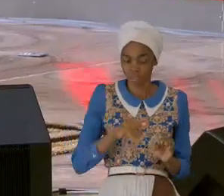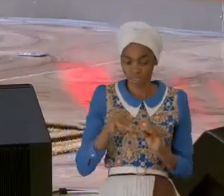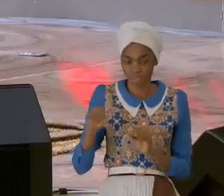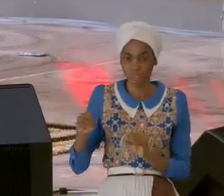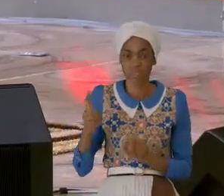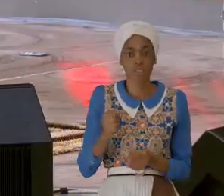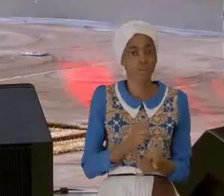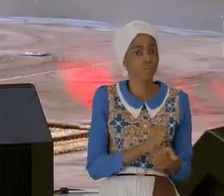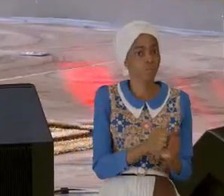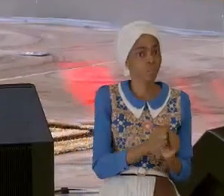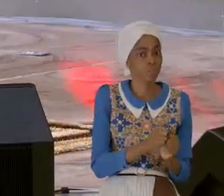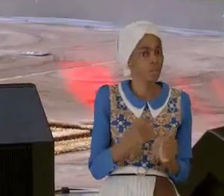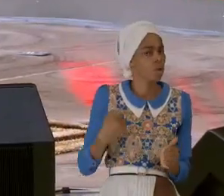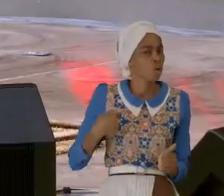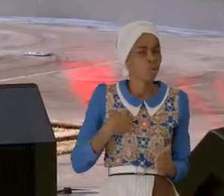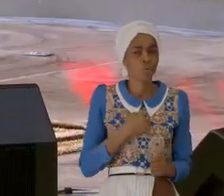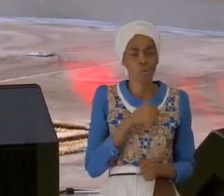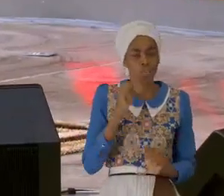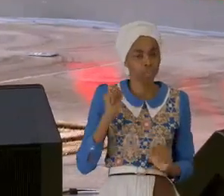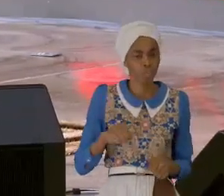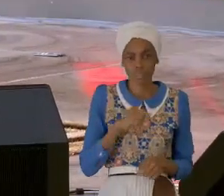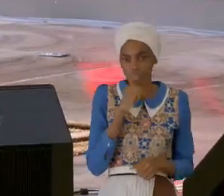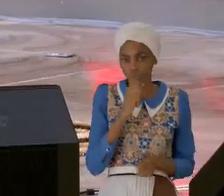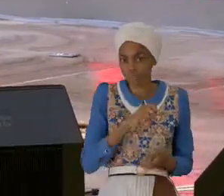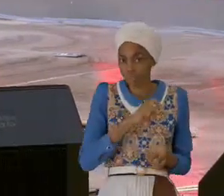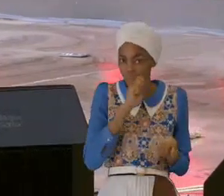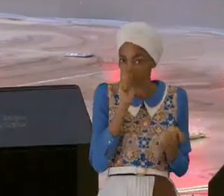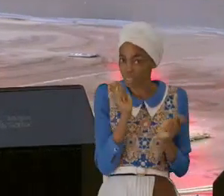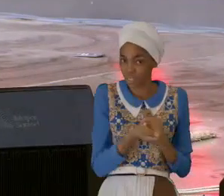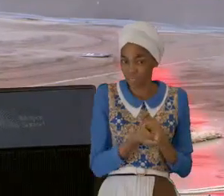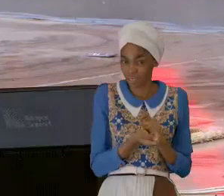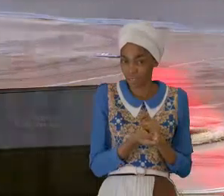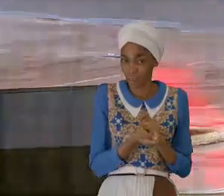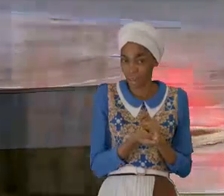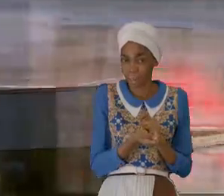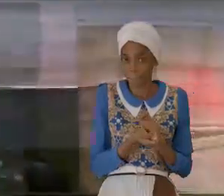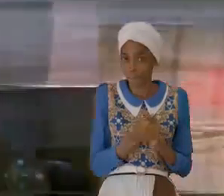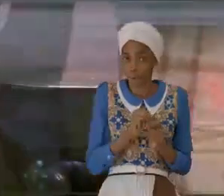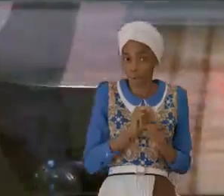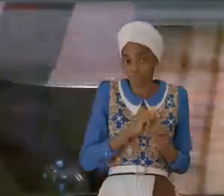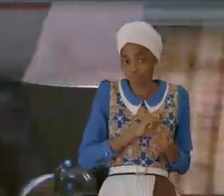cannot modify, change,